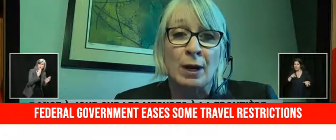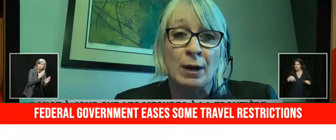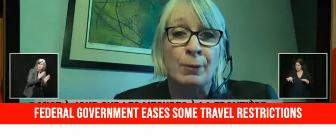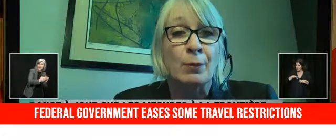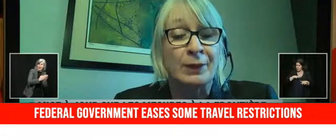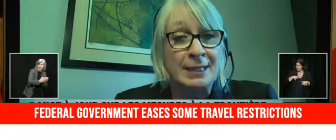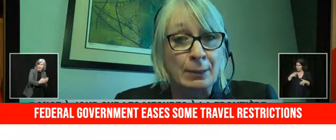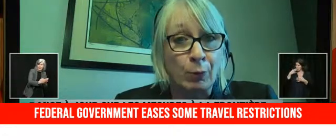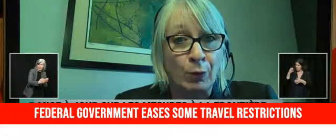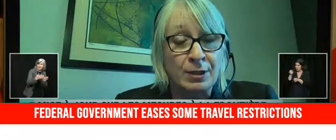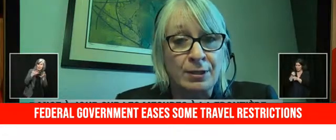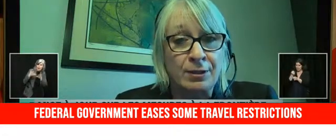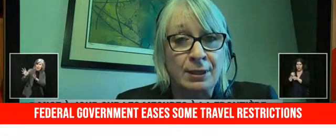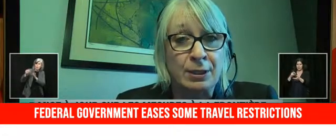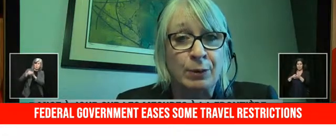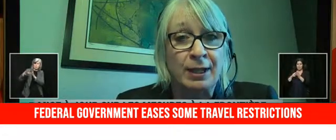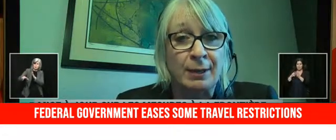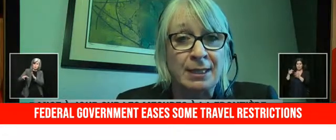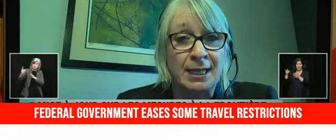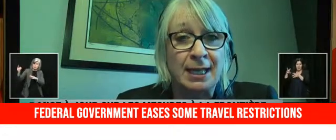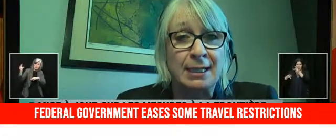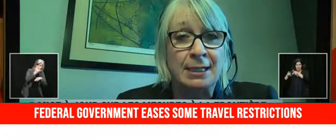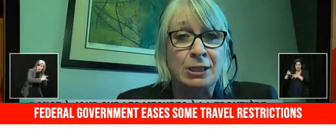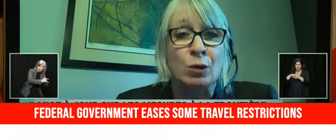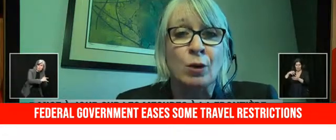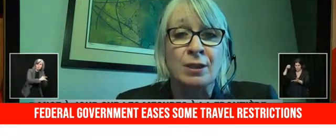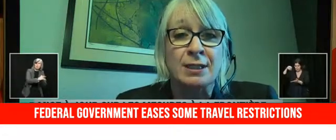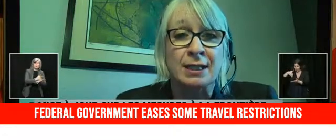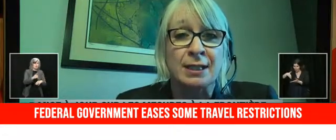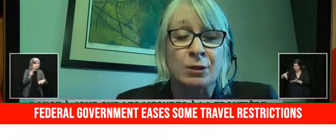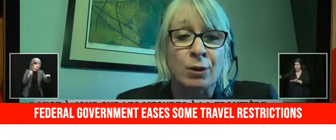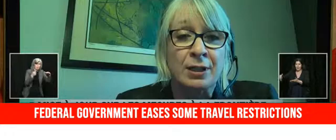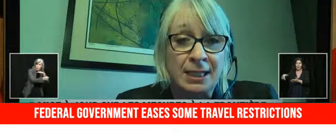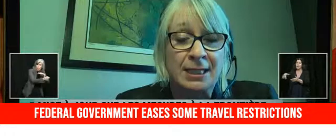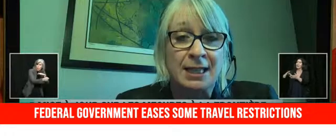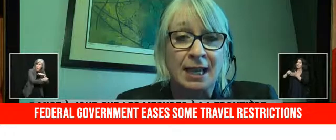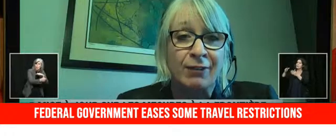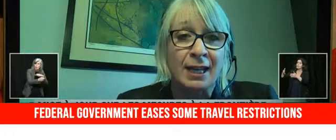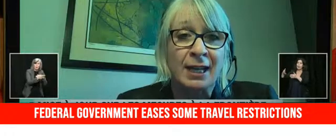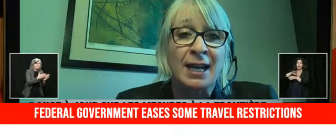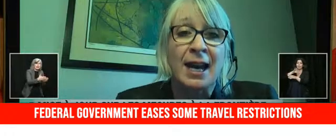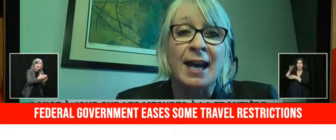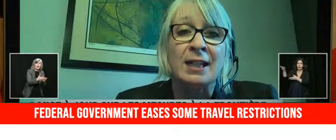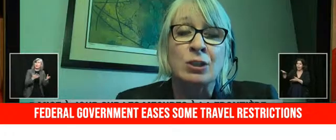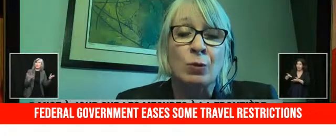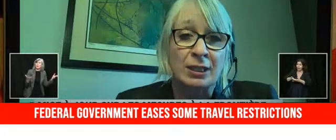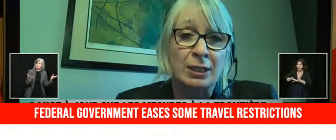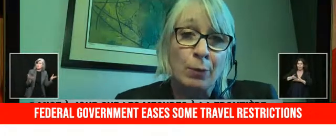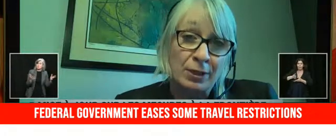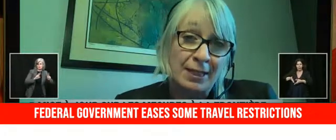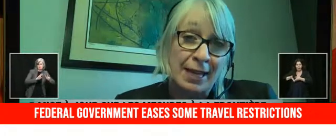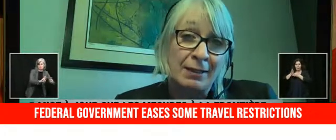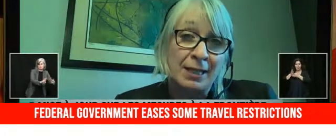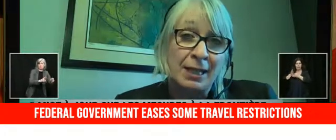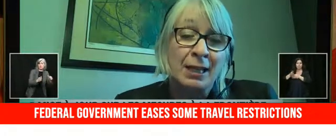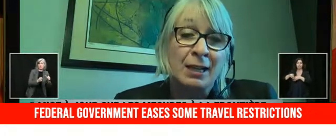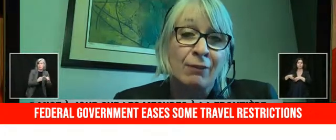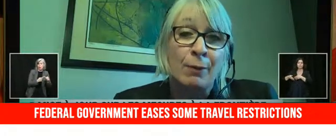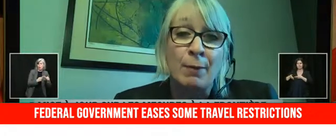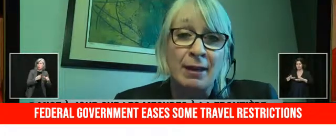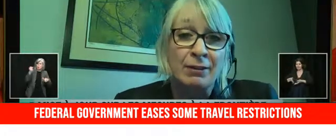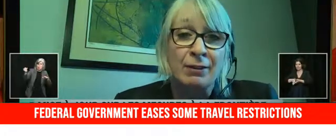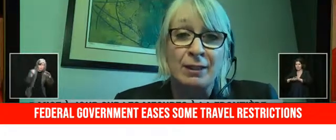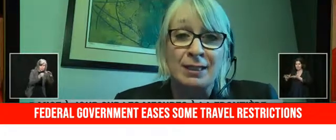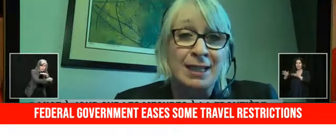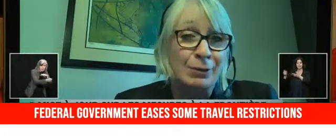to appropriately support students who are coming to Canada to quarantine safely and with the supports they'll need